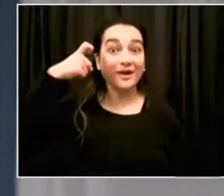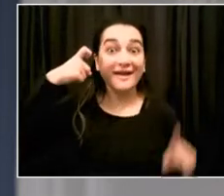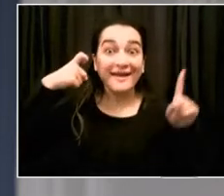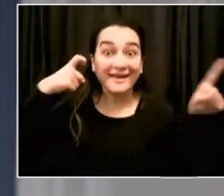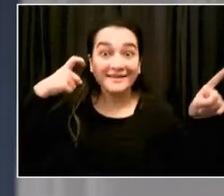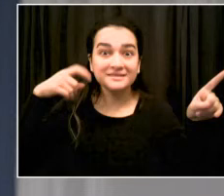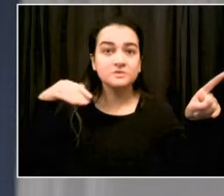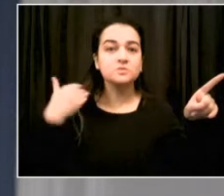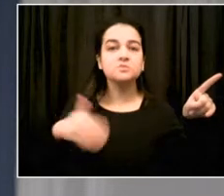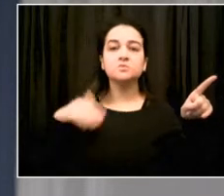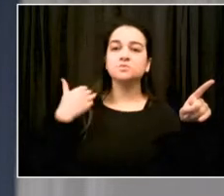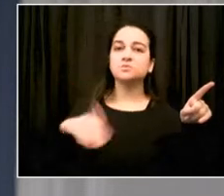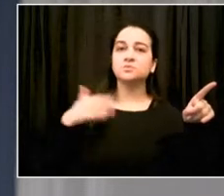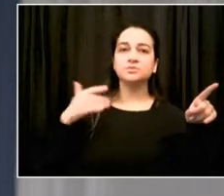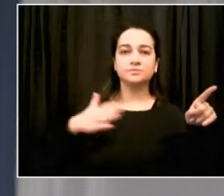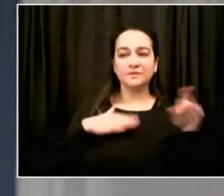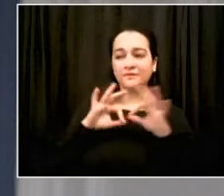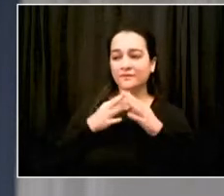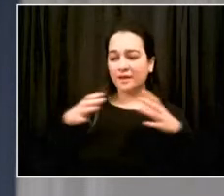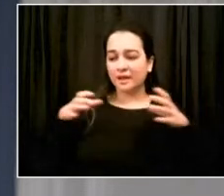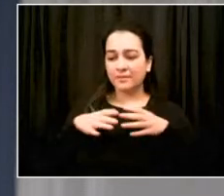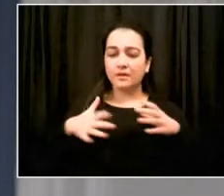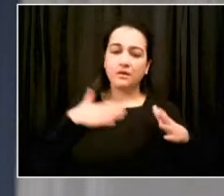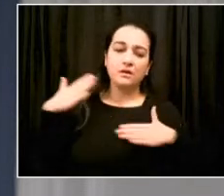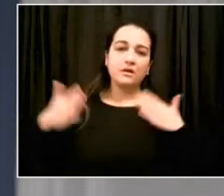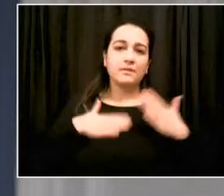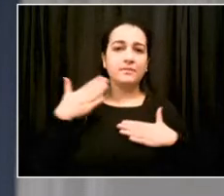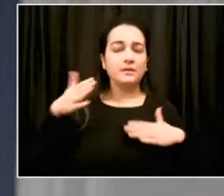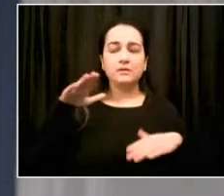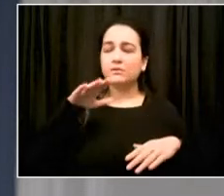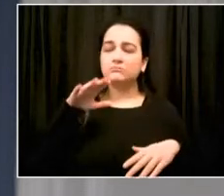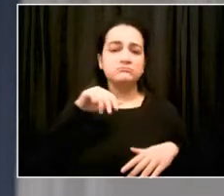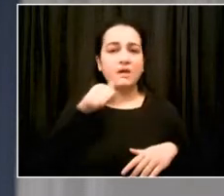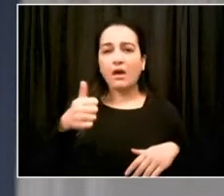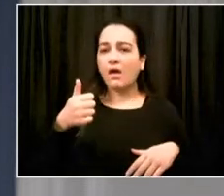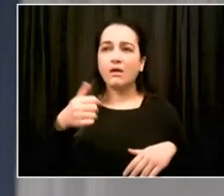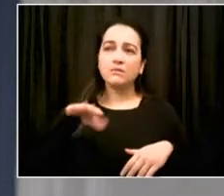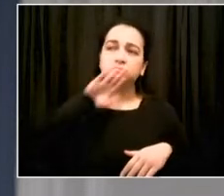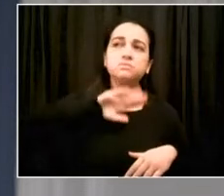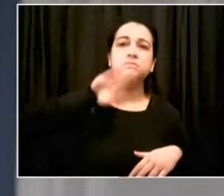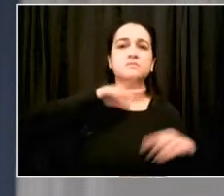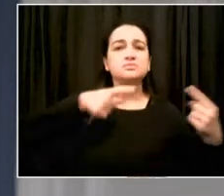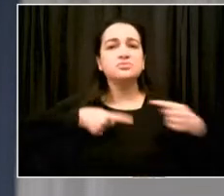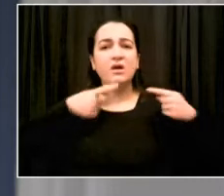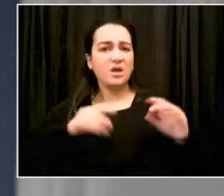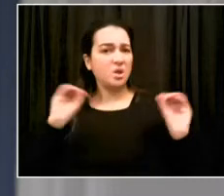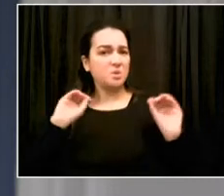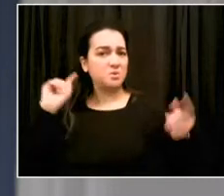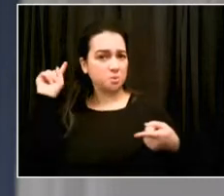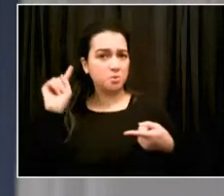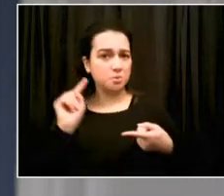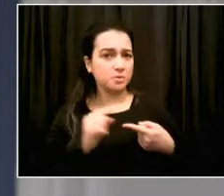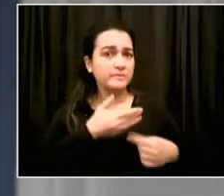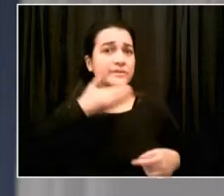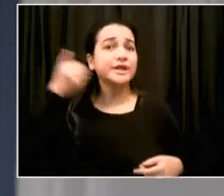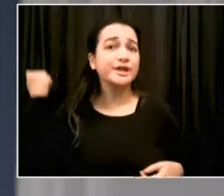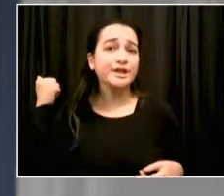easier. Everything I do is for my kids. Not having to worry much about rent